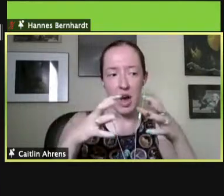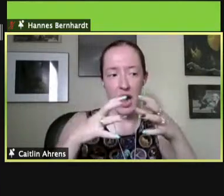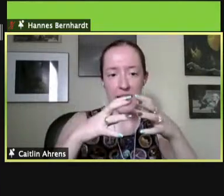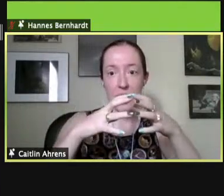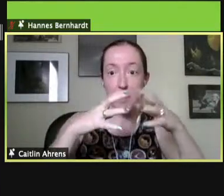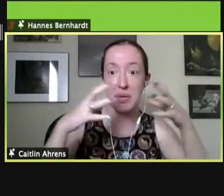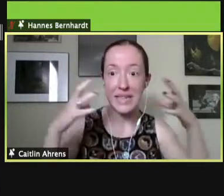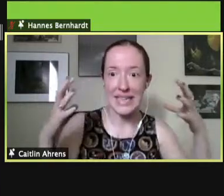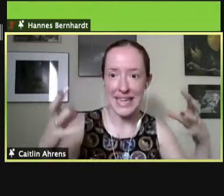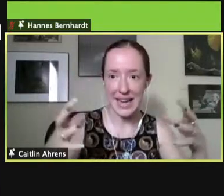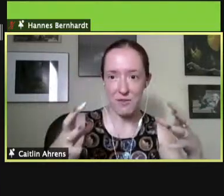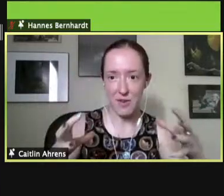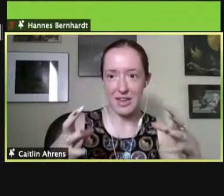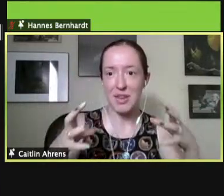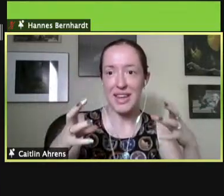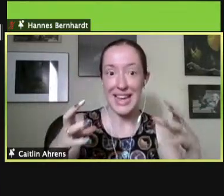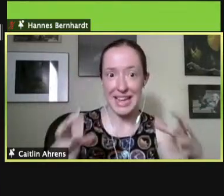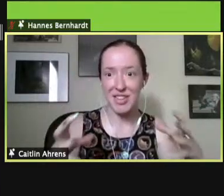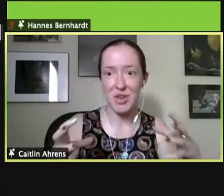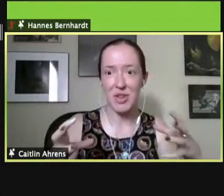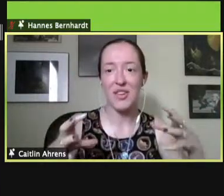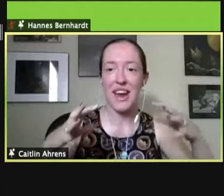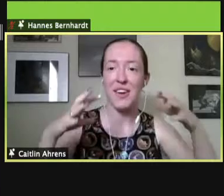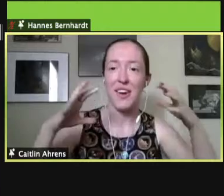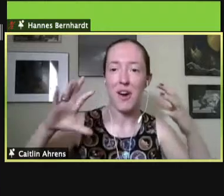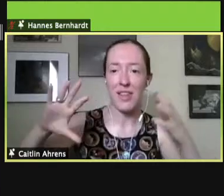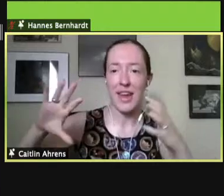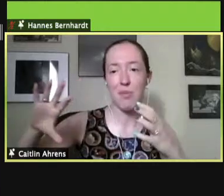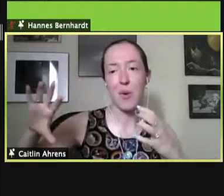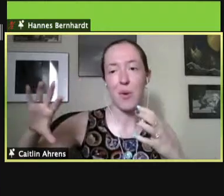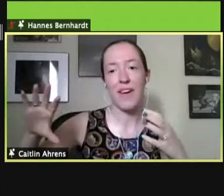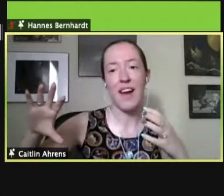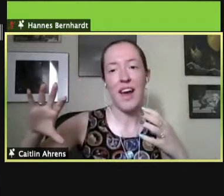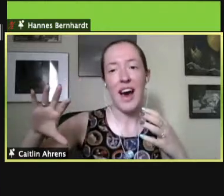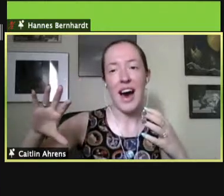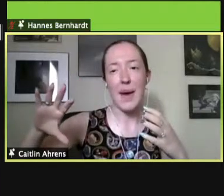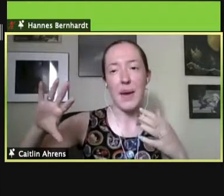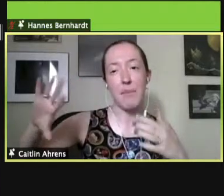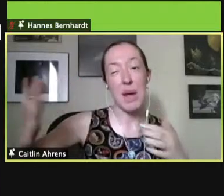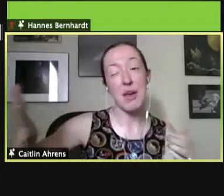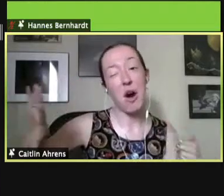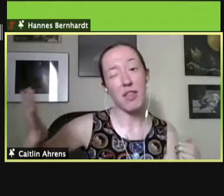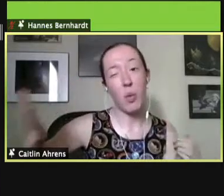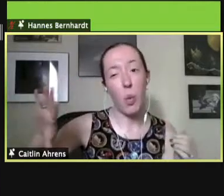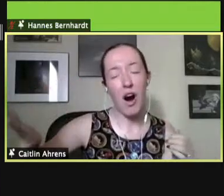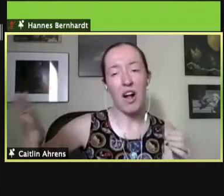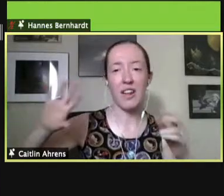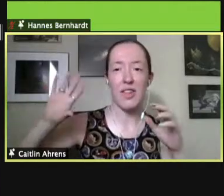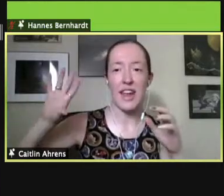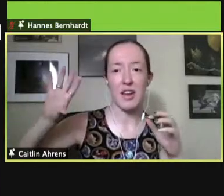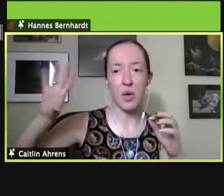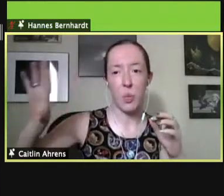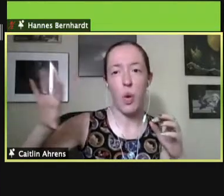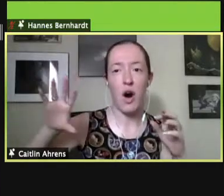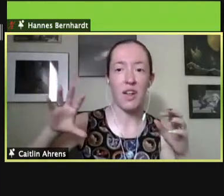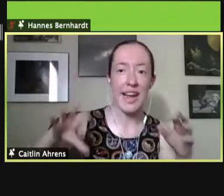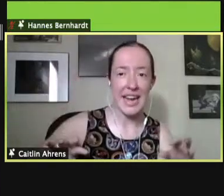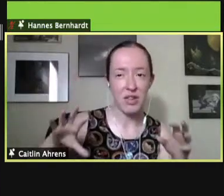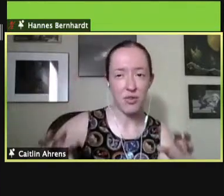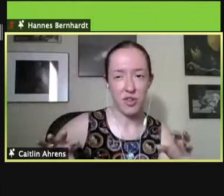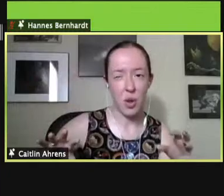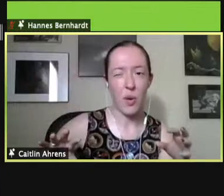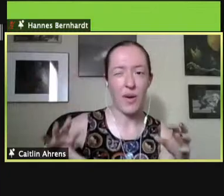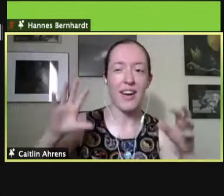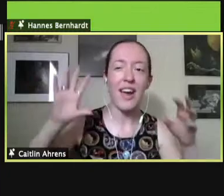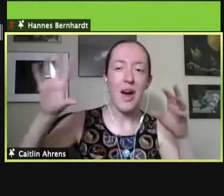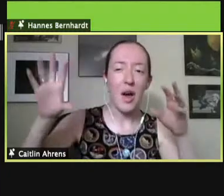they completely enveloped into the crater? Are they more maybe on the wall? Are they on the wall and